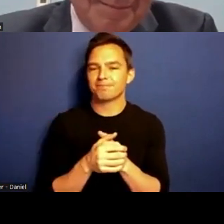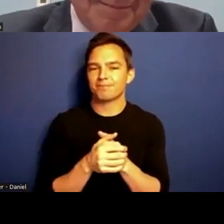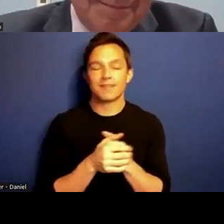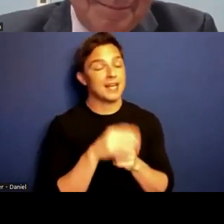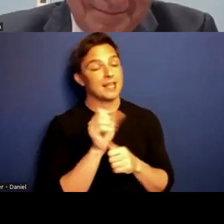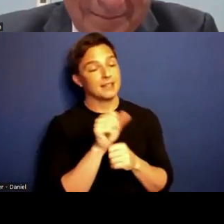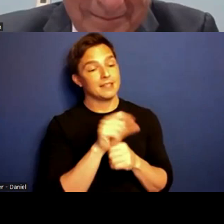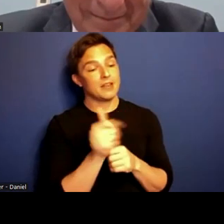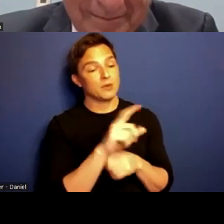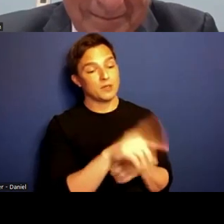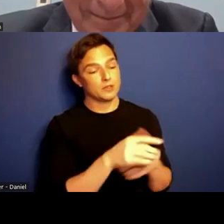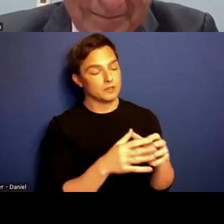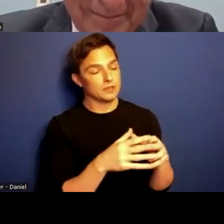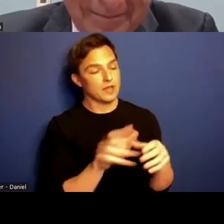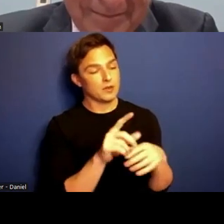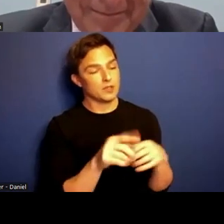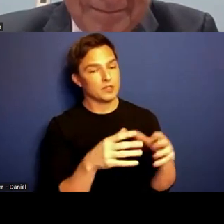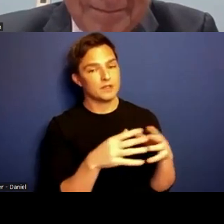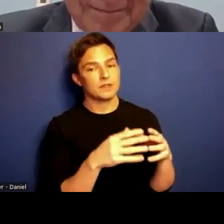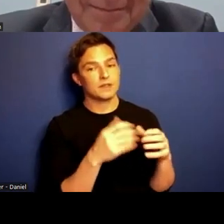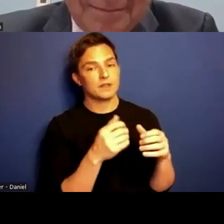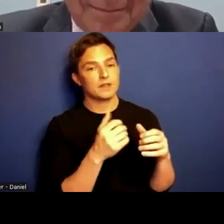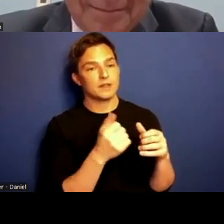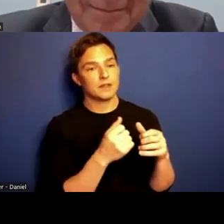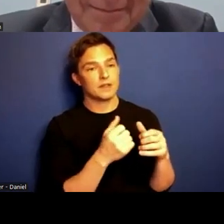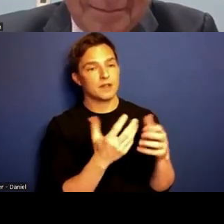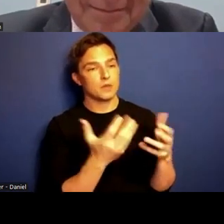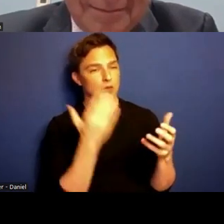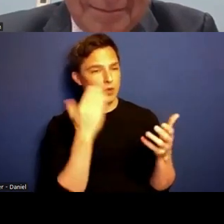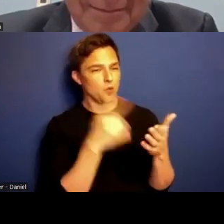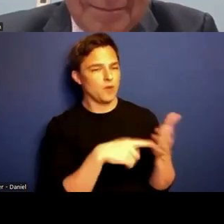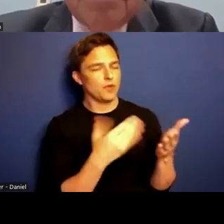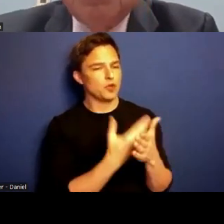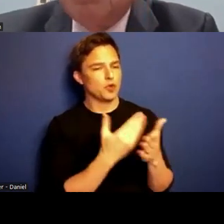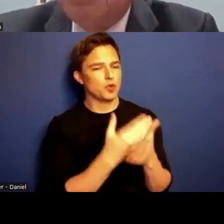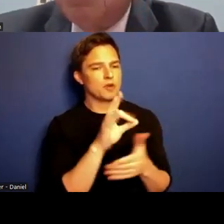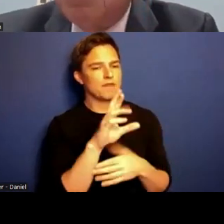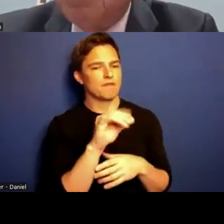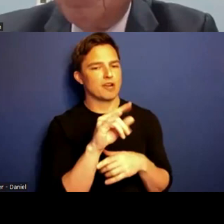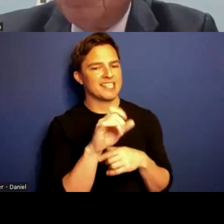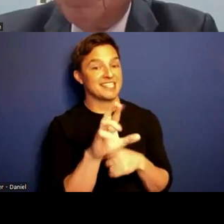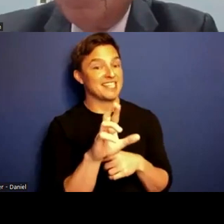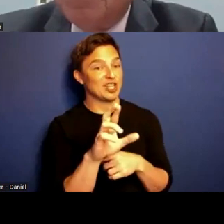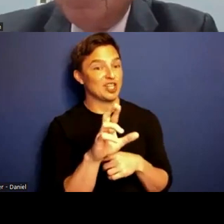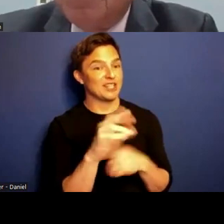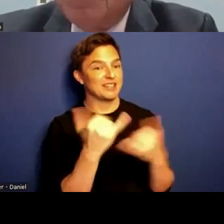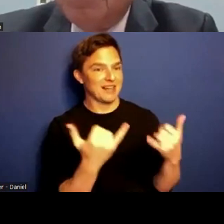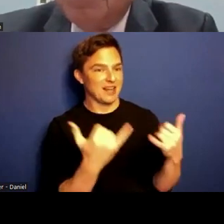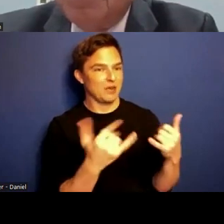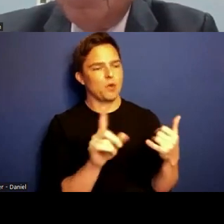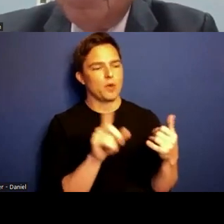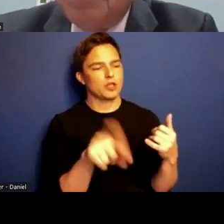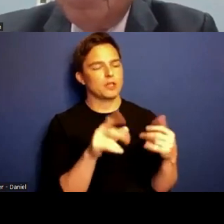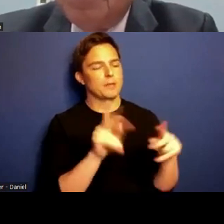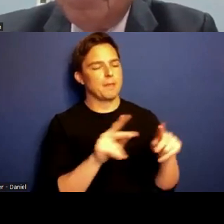Yes. So another question is, everybody wants to know what the new frontier is now. Like, where should people